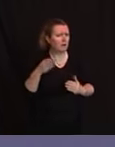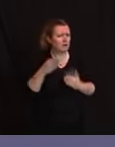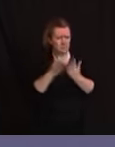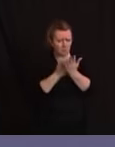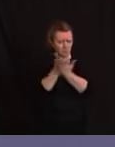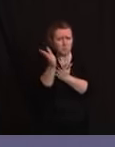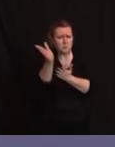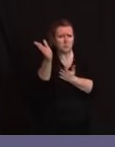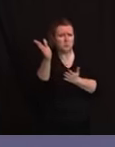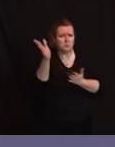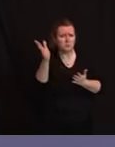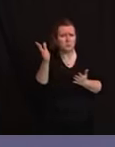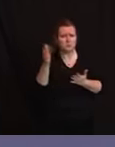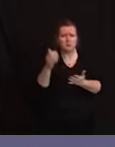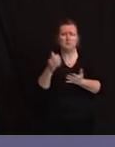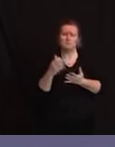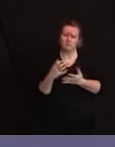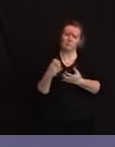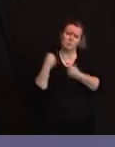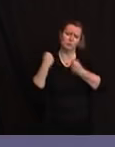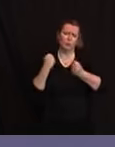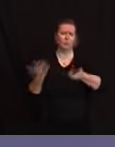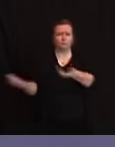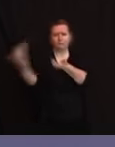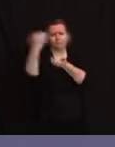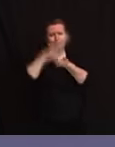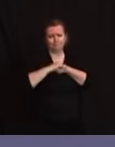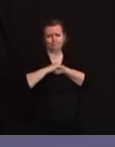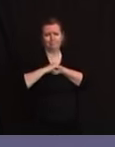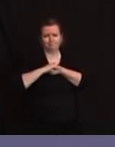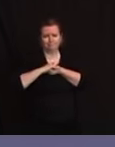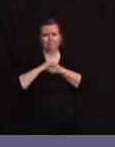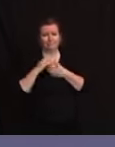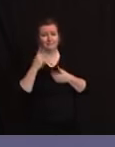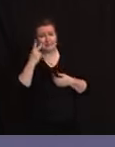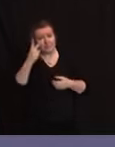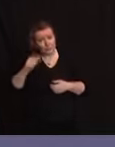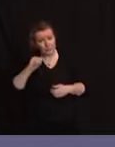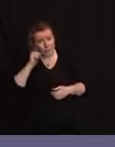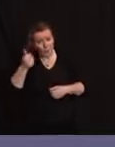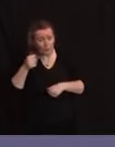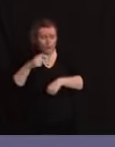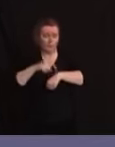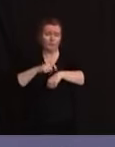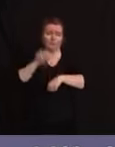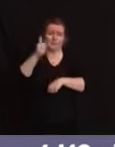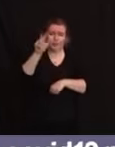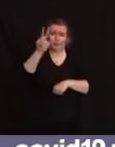as one family than we've ever been before. We will see you tomorrow at 10:30. Thank you all.